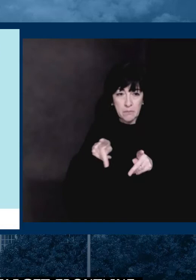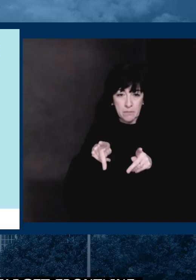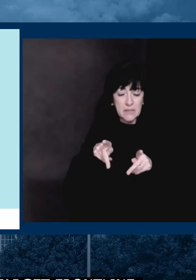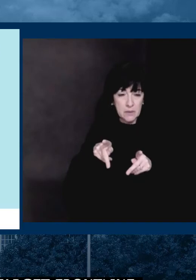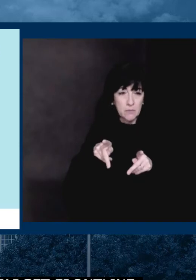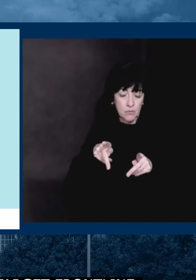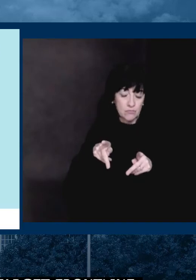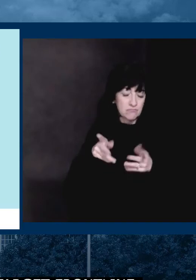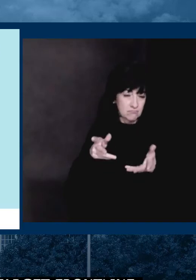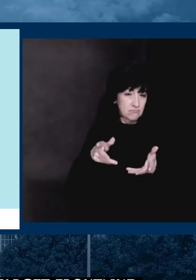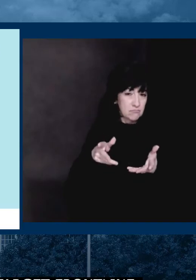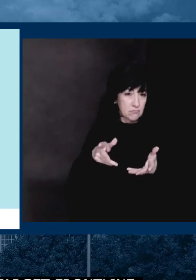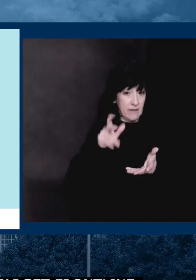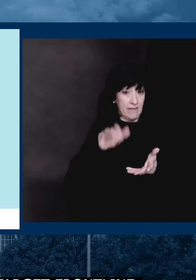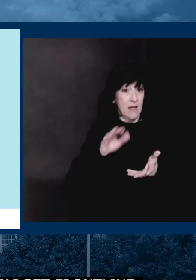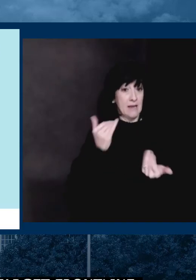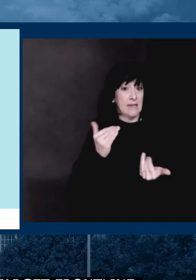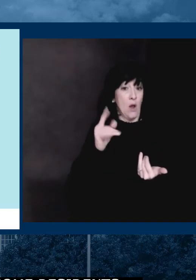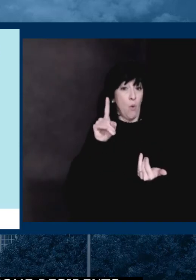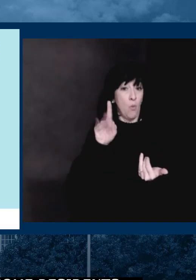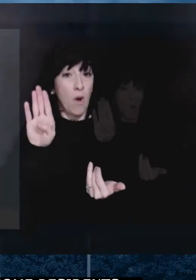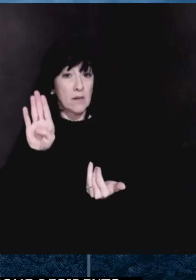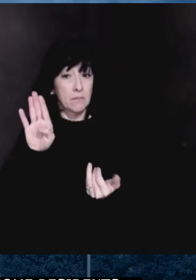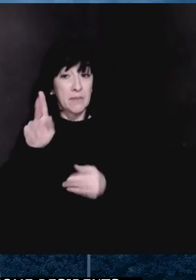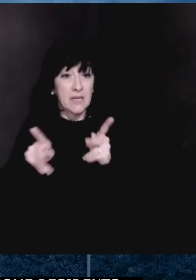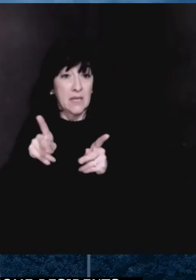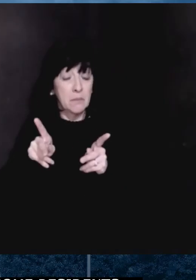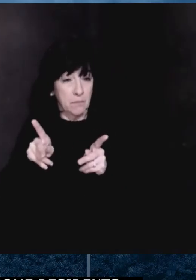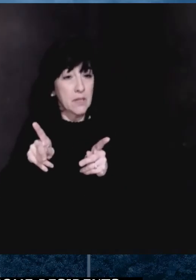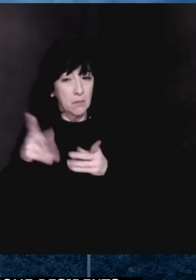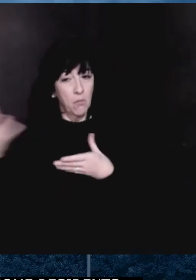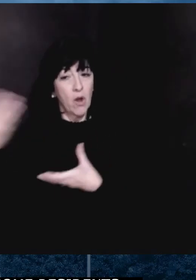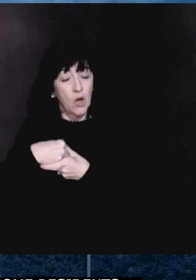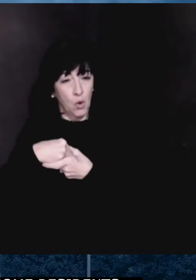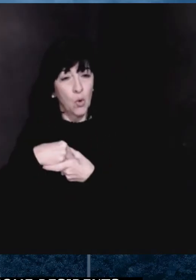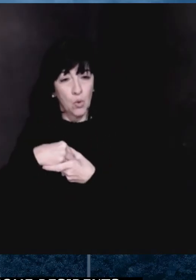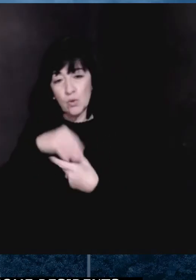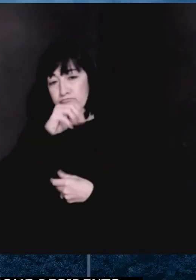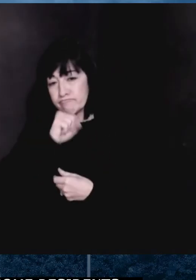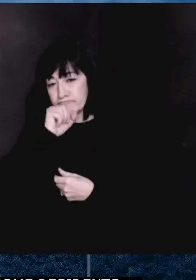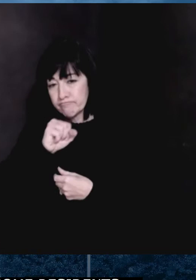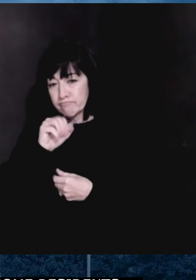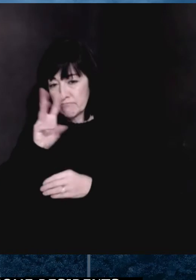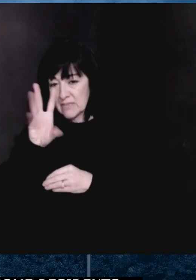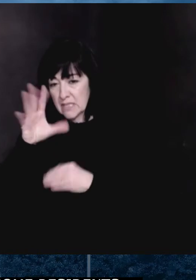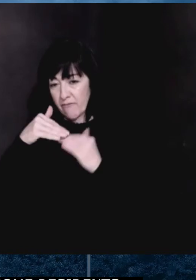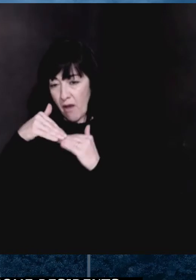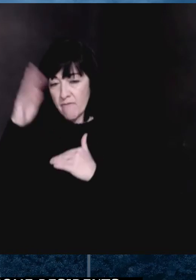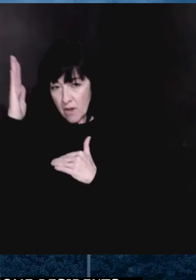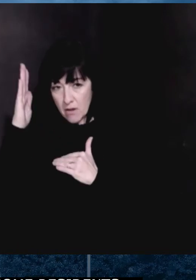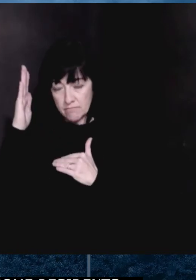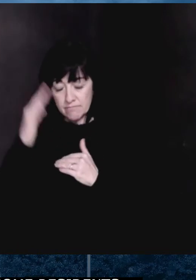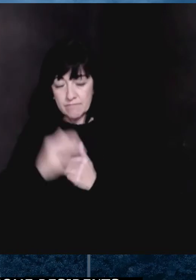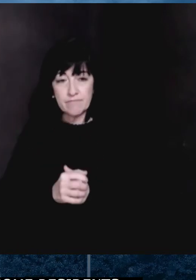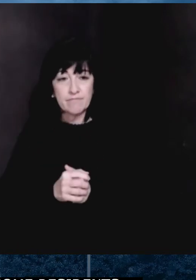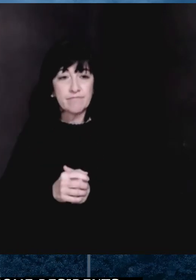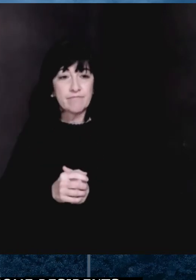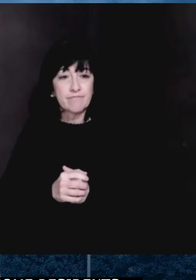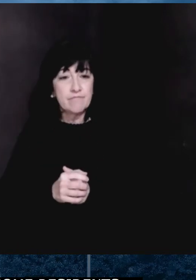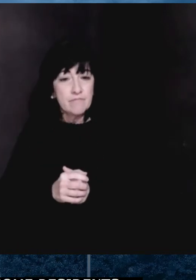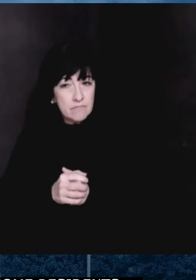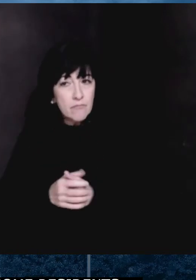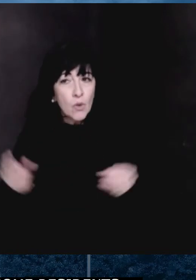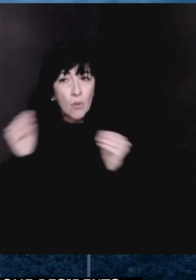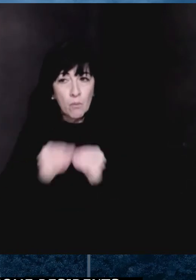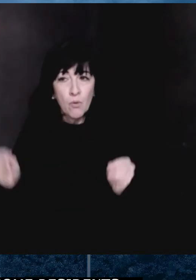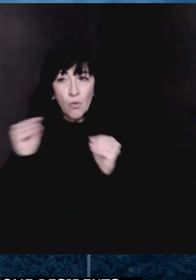and beyond. So just some great work across our state on testing, mitigation efforts. Those of you who are